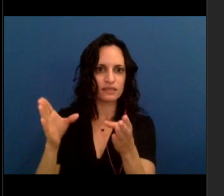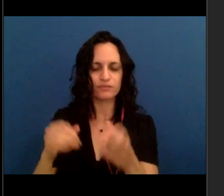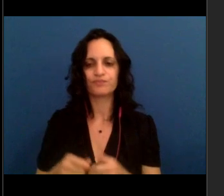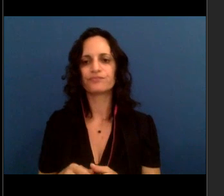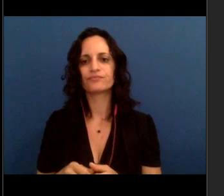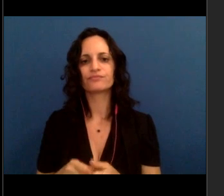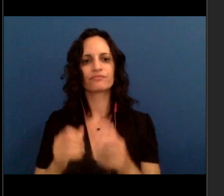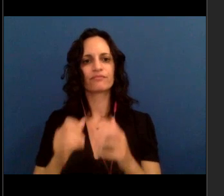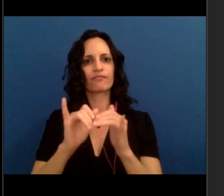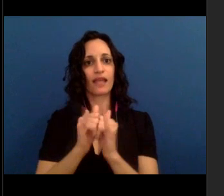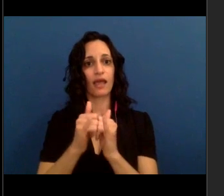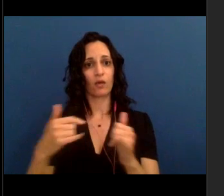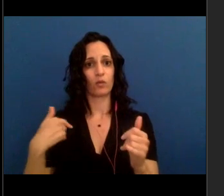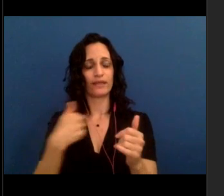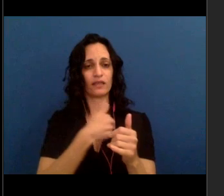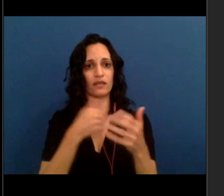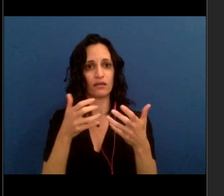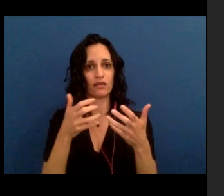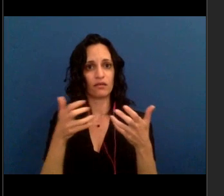from undergraduates and faculty?